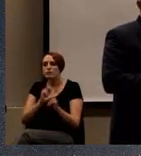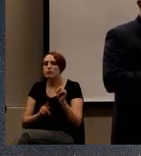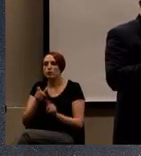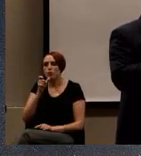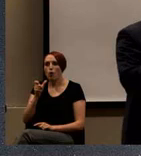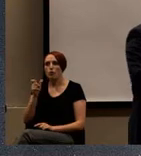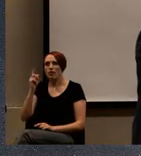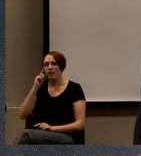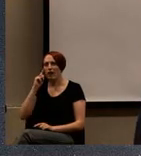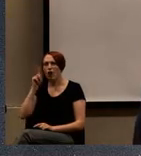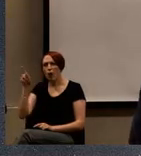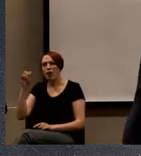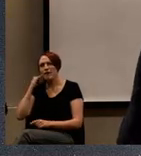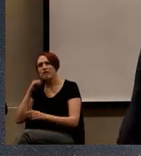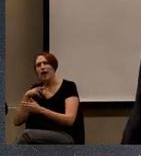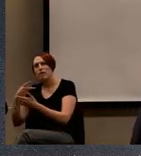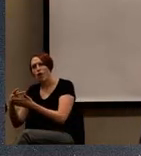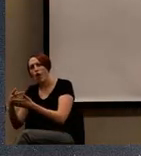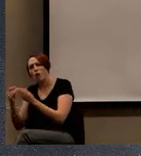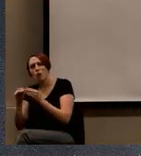at,